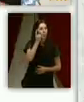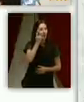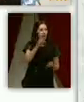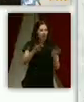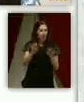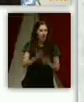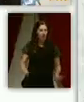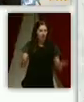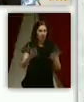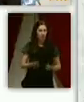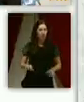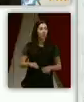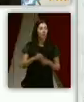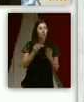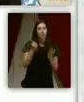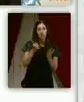are not tactile.